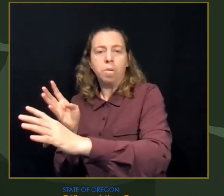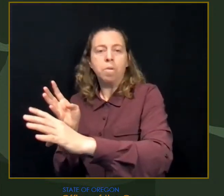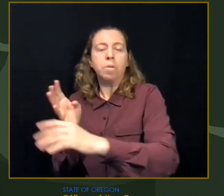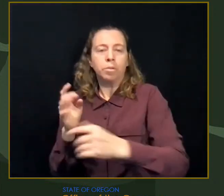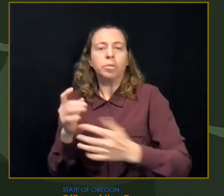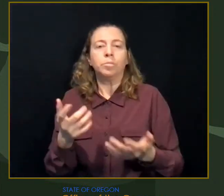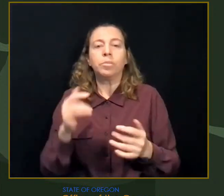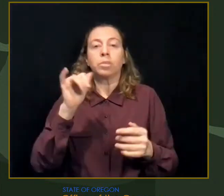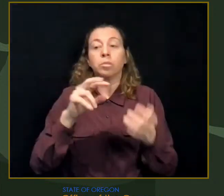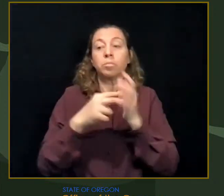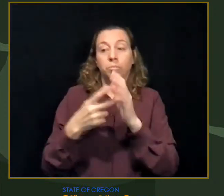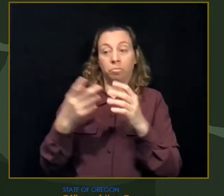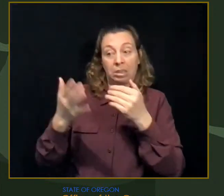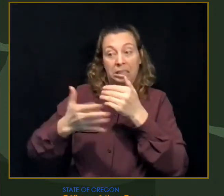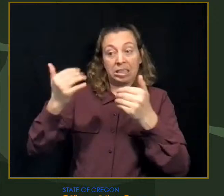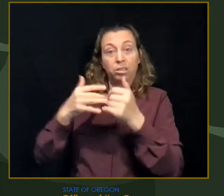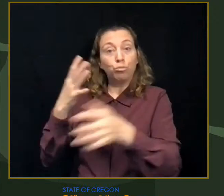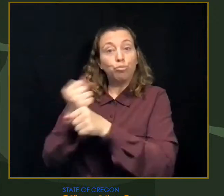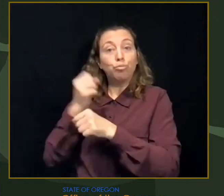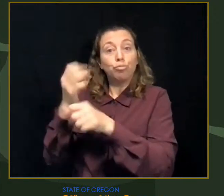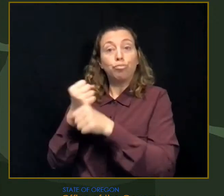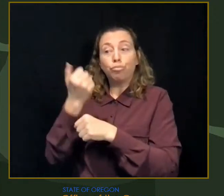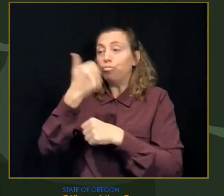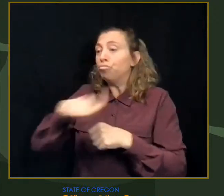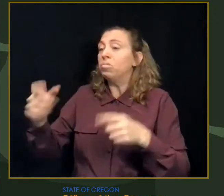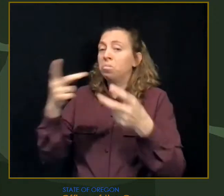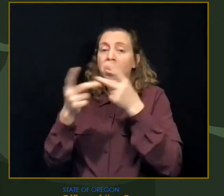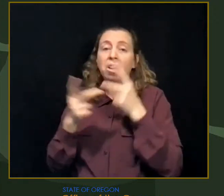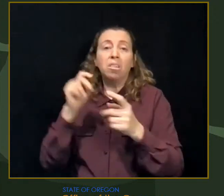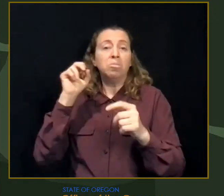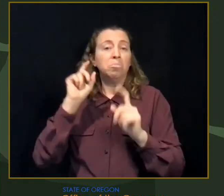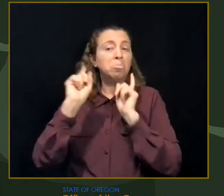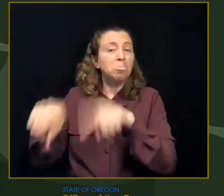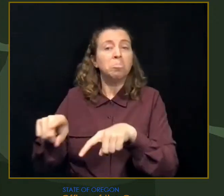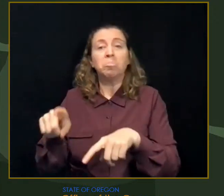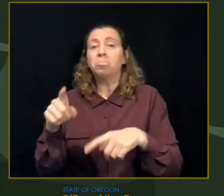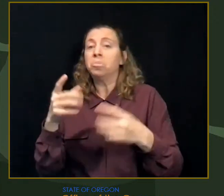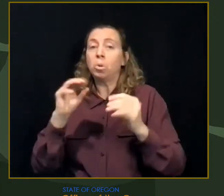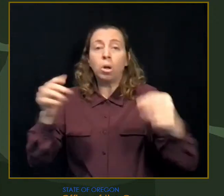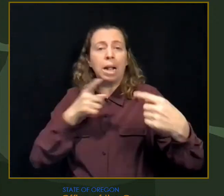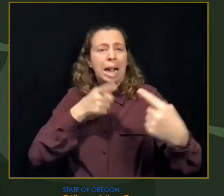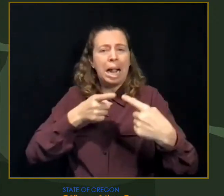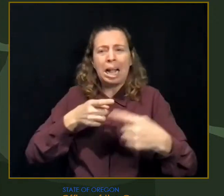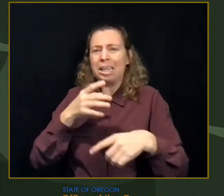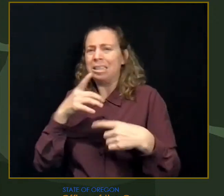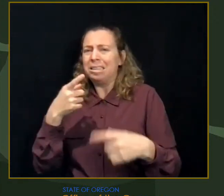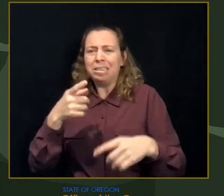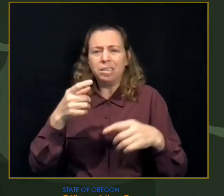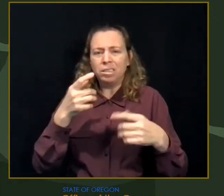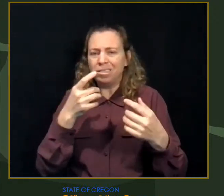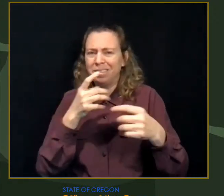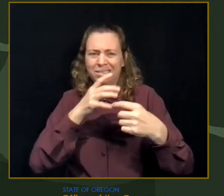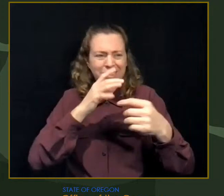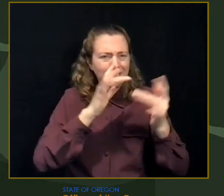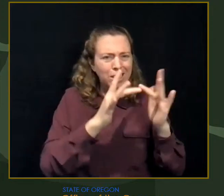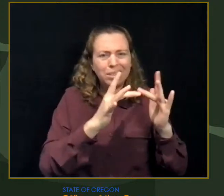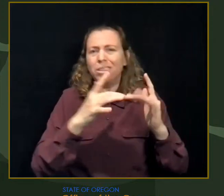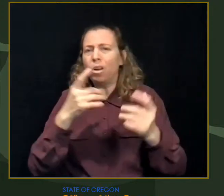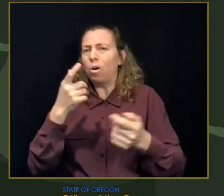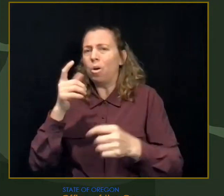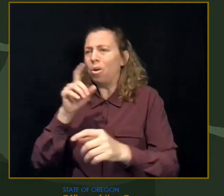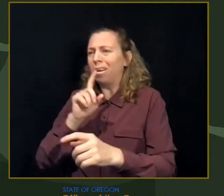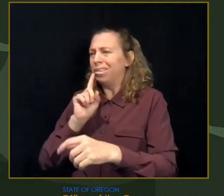around the state. We expect that will happen in the next few weeks. And then third, we are continuing